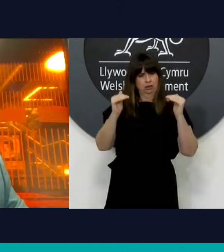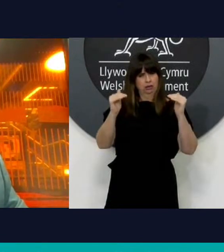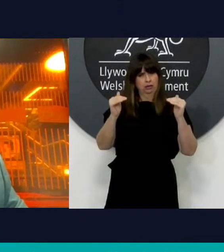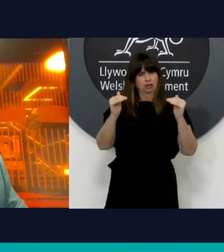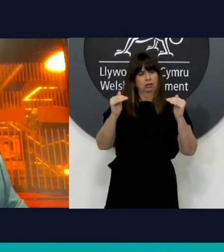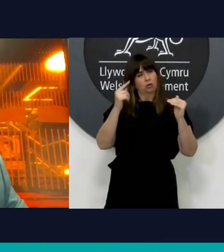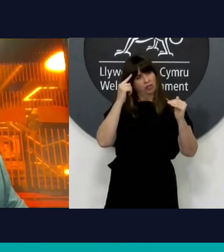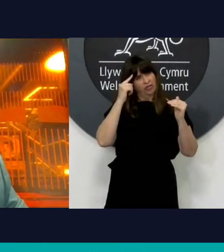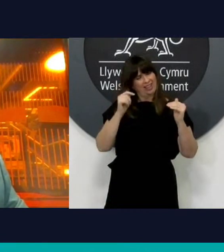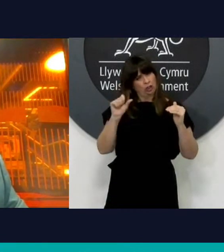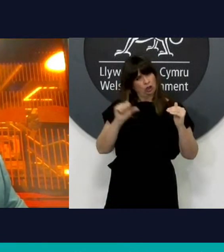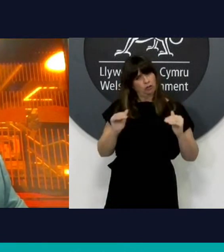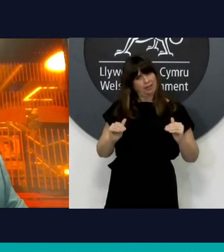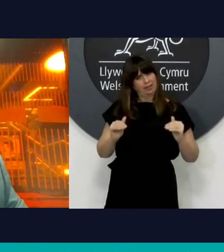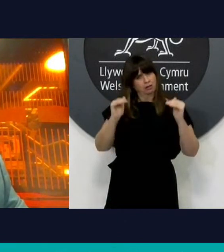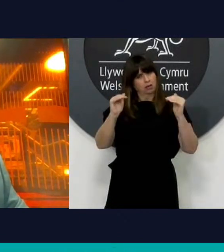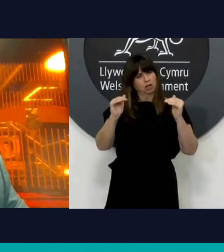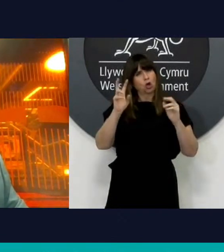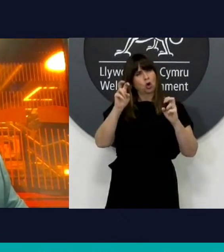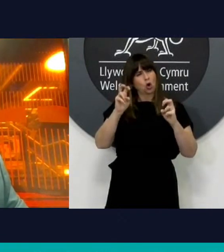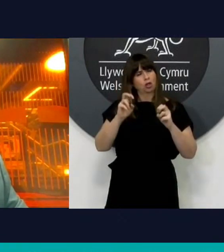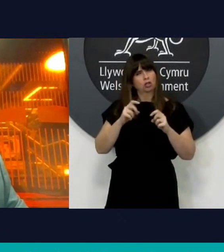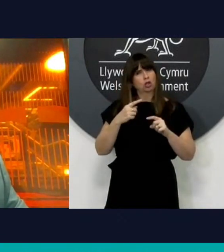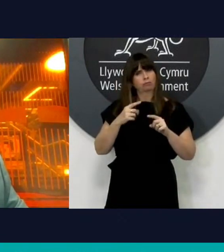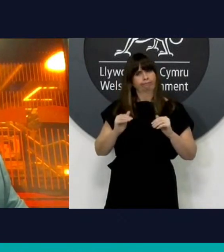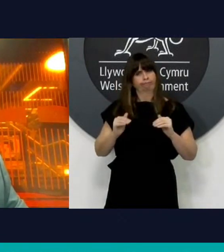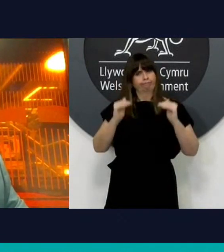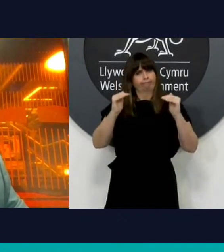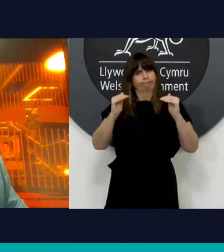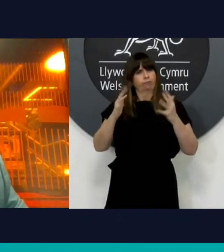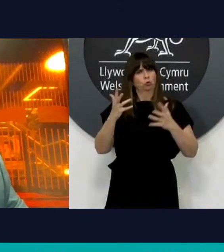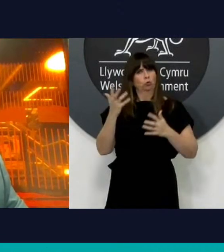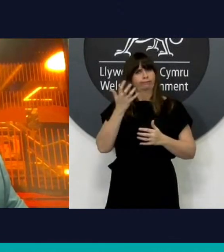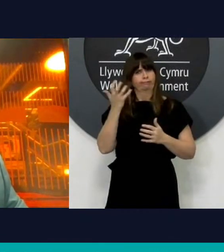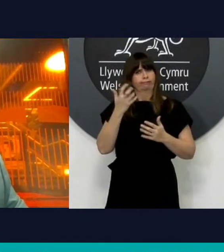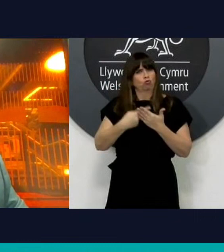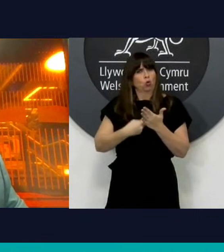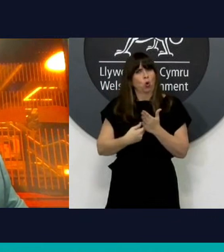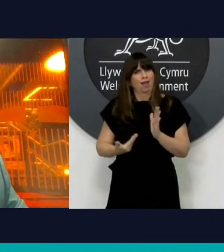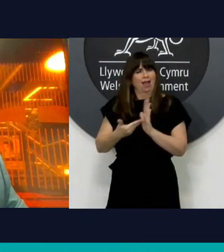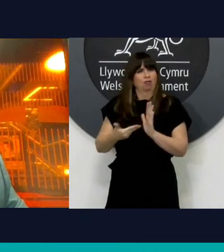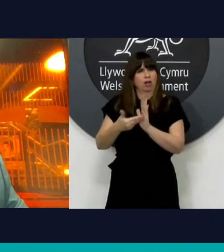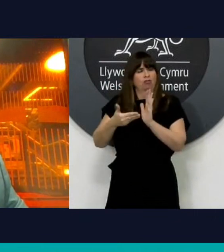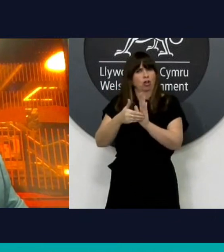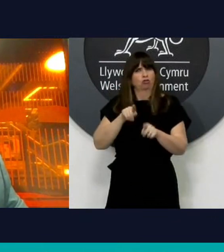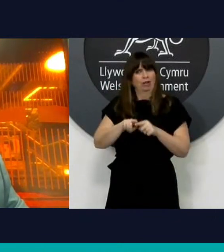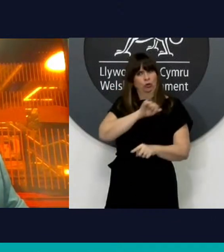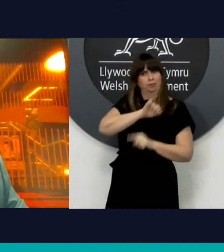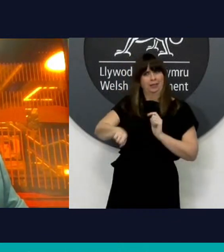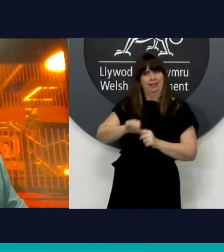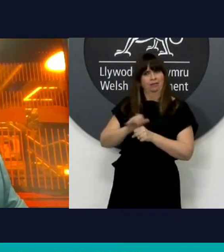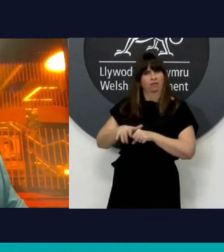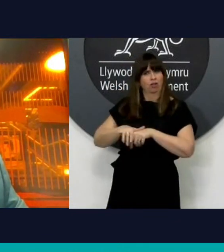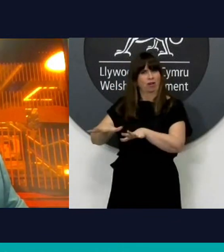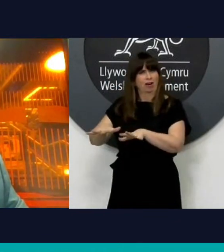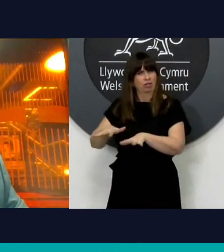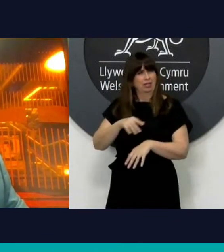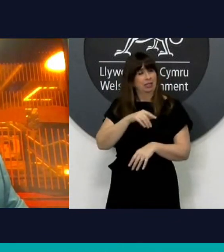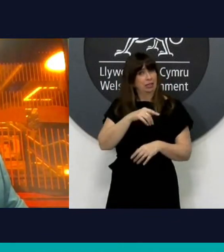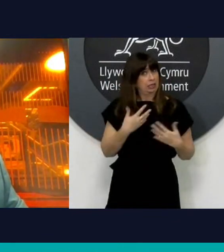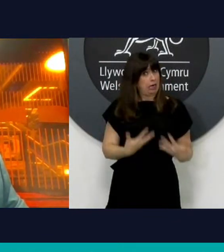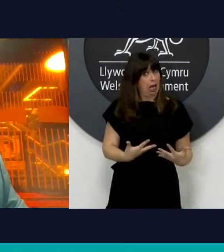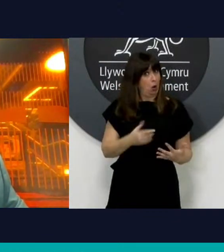designed to deal with any sudden changes, including the emergence of a new fast spreading variant, does the